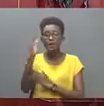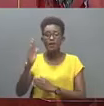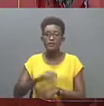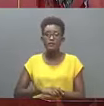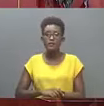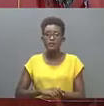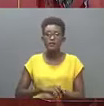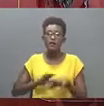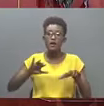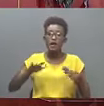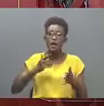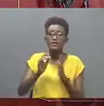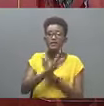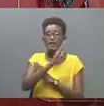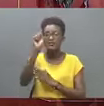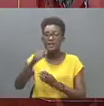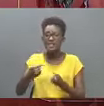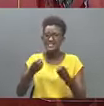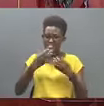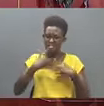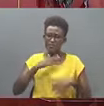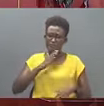And He can give us insight to